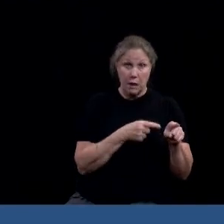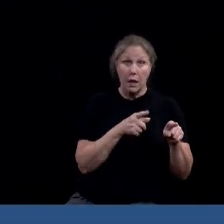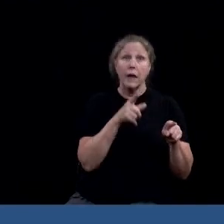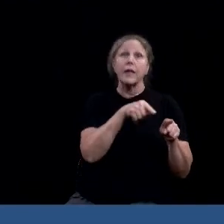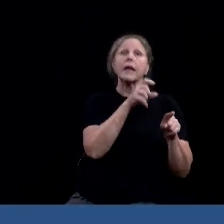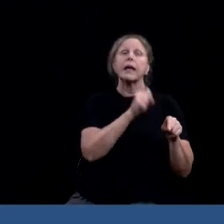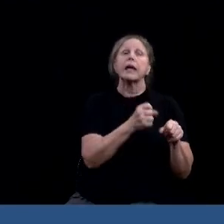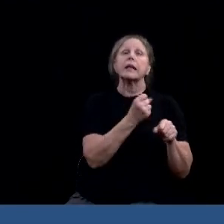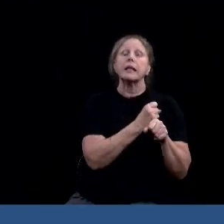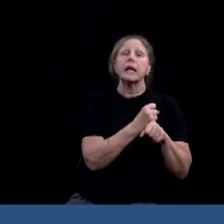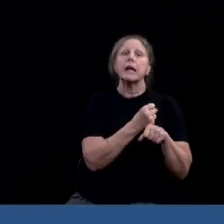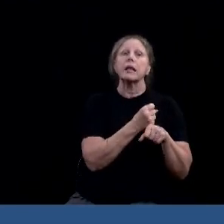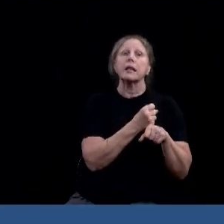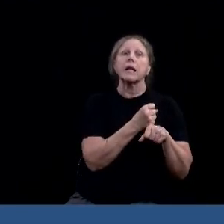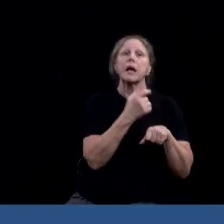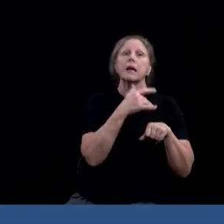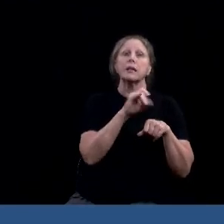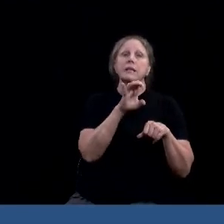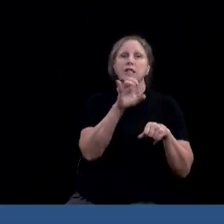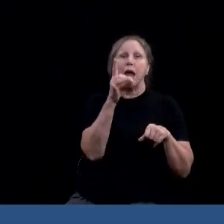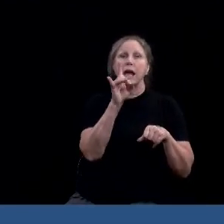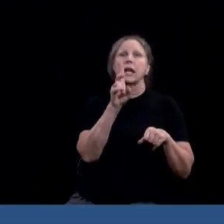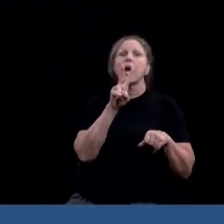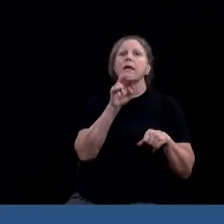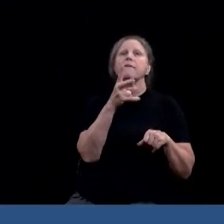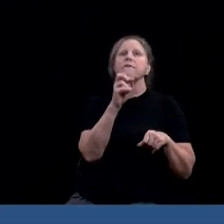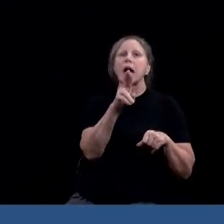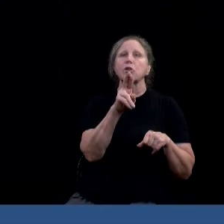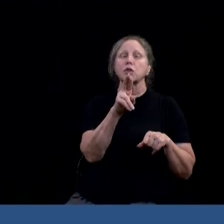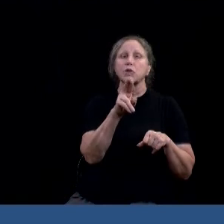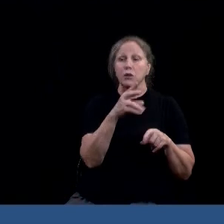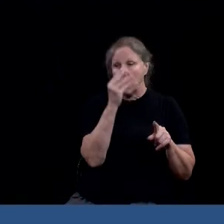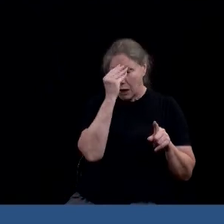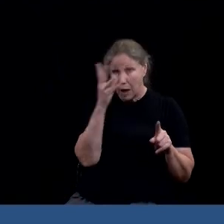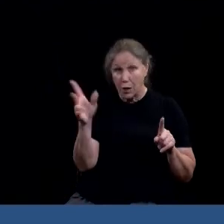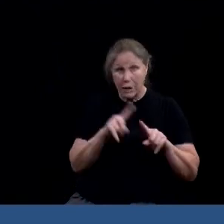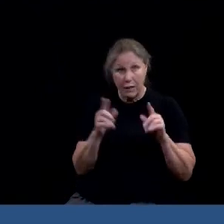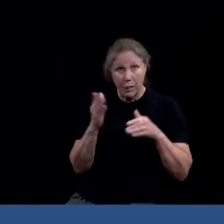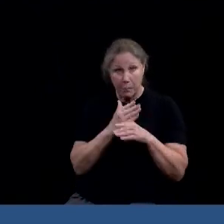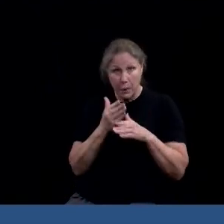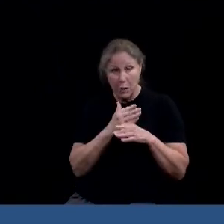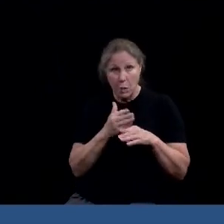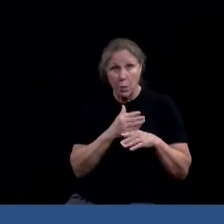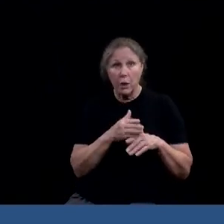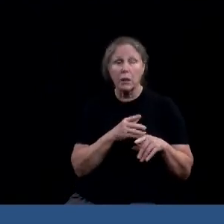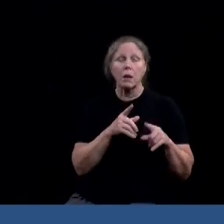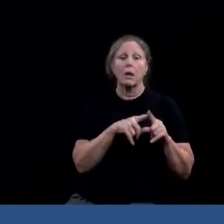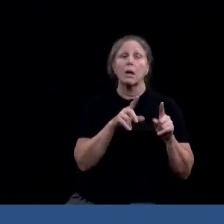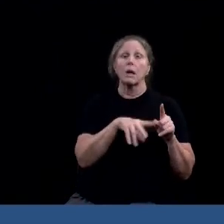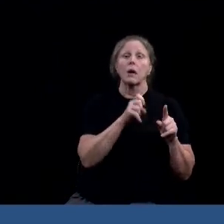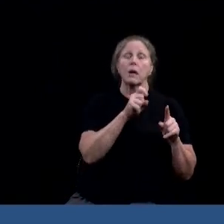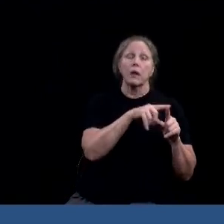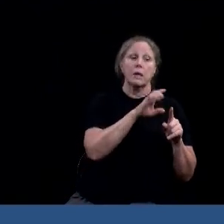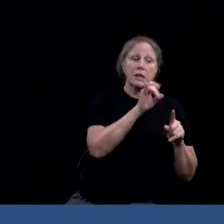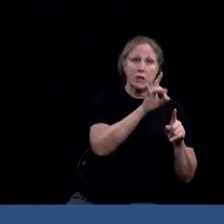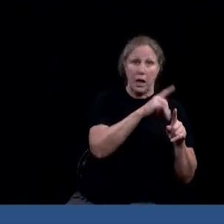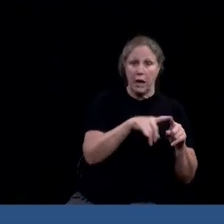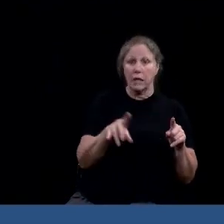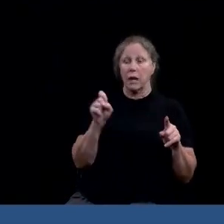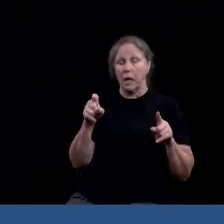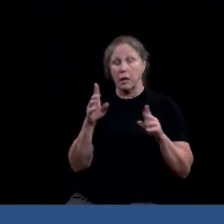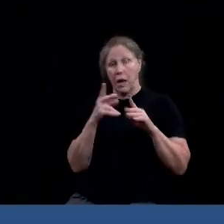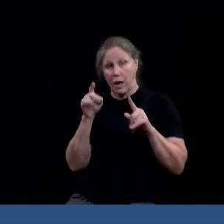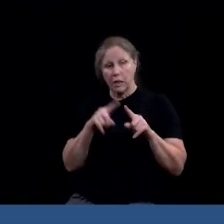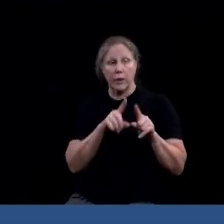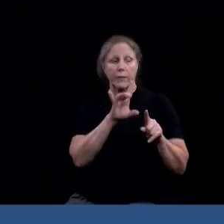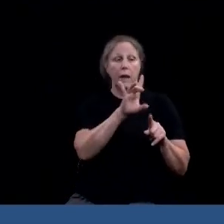And just so you know the difference between a project-based voucher and a Section 8 voucher, a Section 8 voucher has mobility,